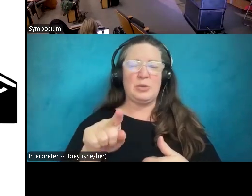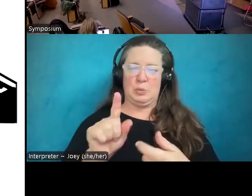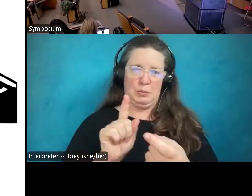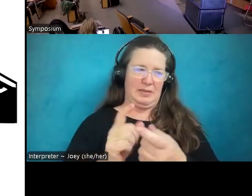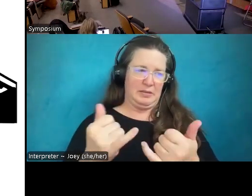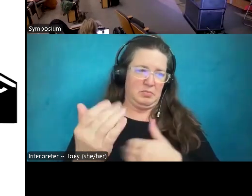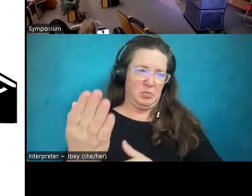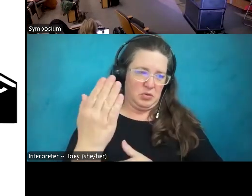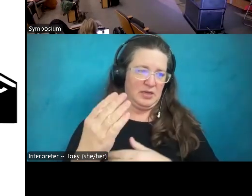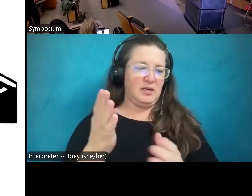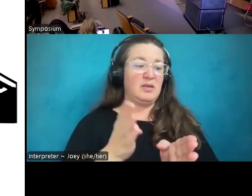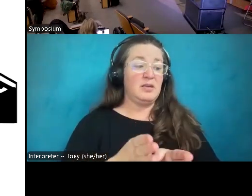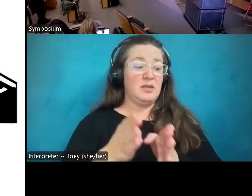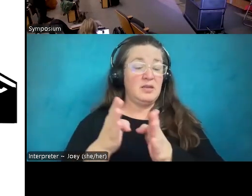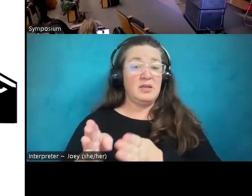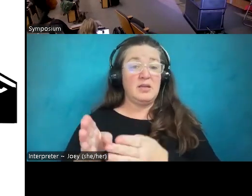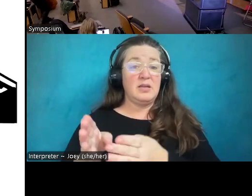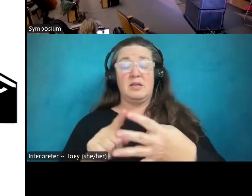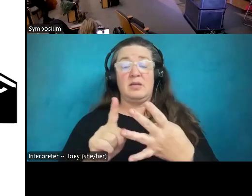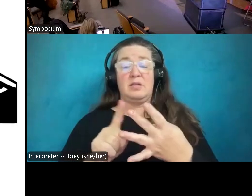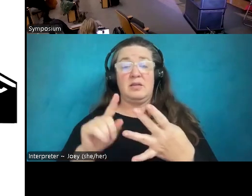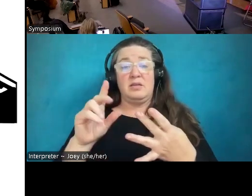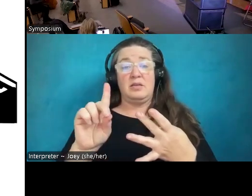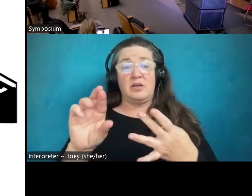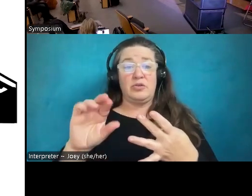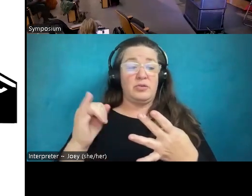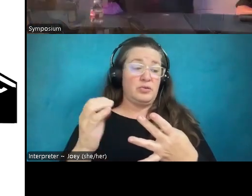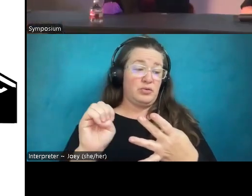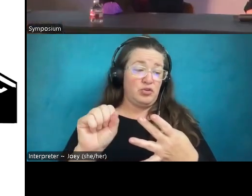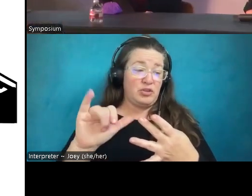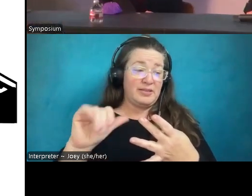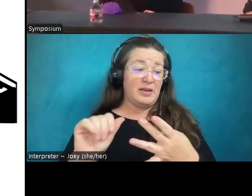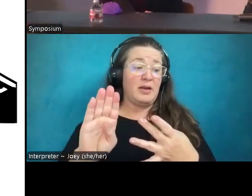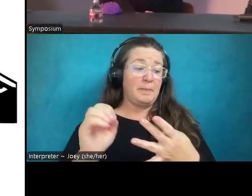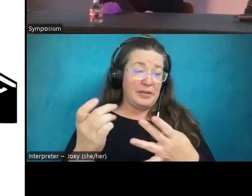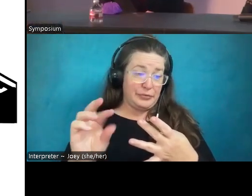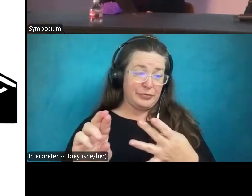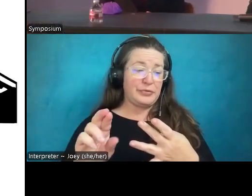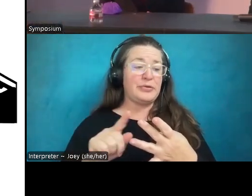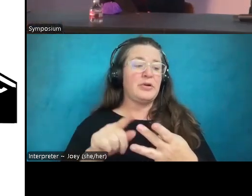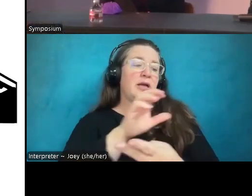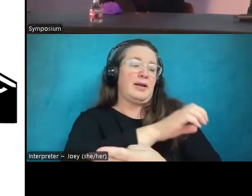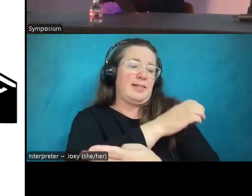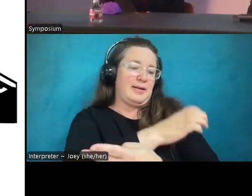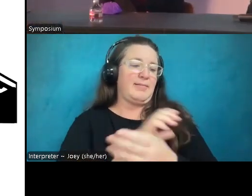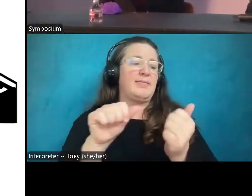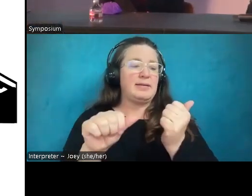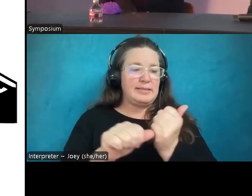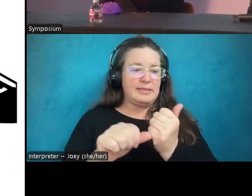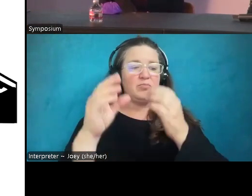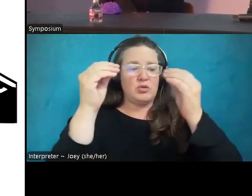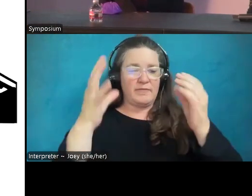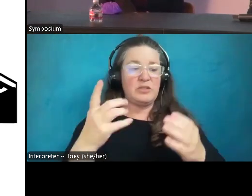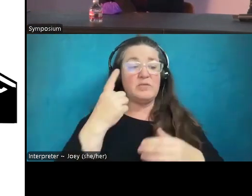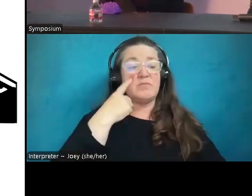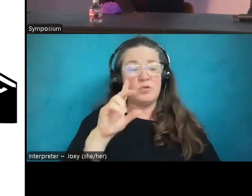Next to her is Dr. Jessica Bender. Dr. Bender is a clinical assistant professor in the Division of General Internal Medicine at